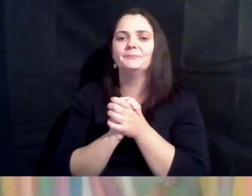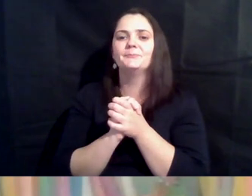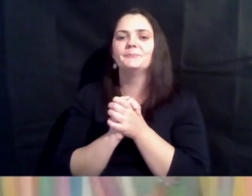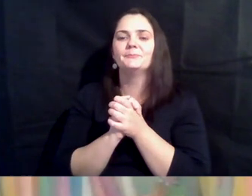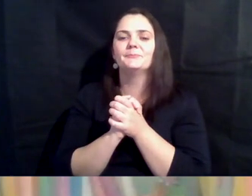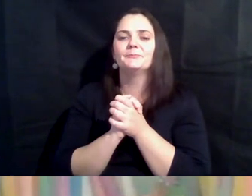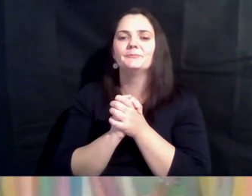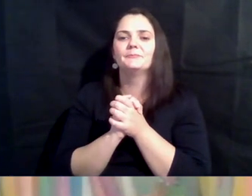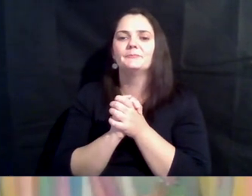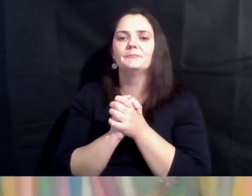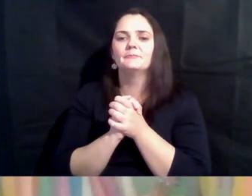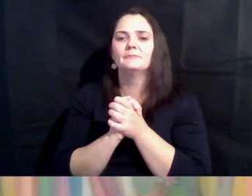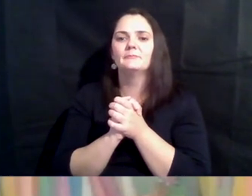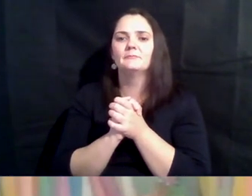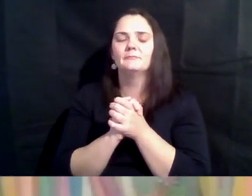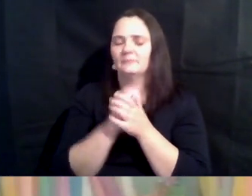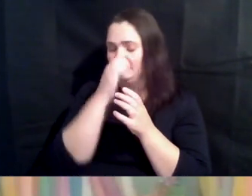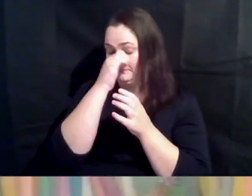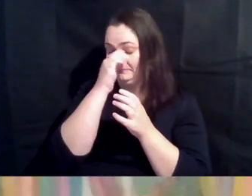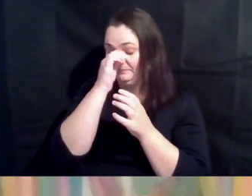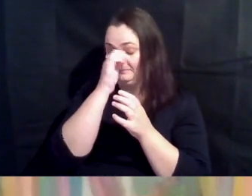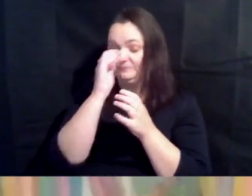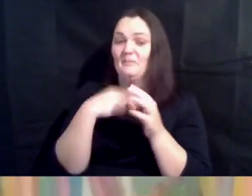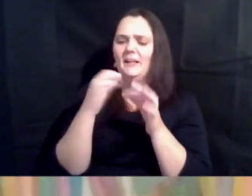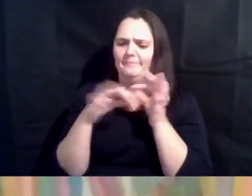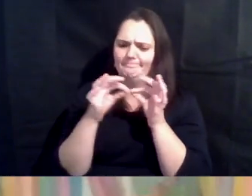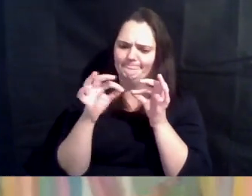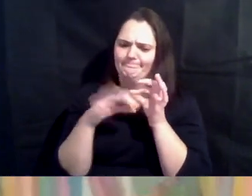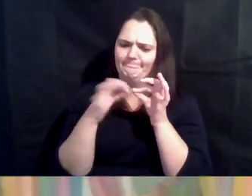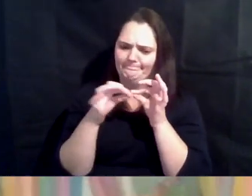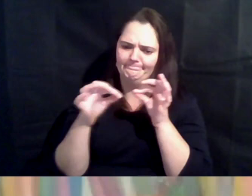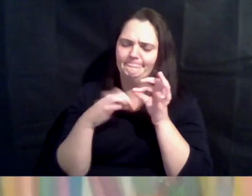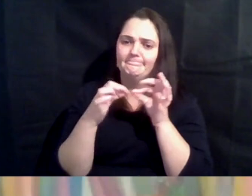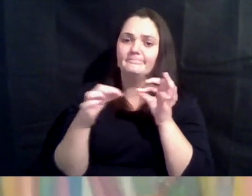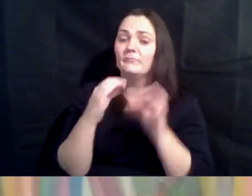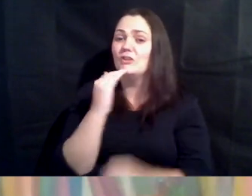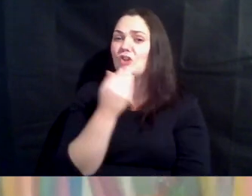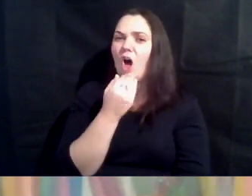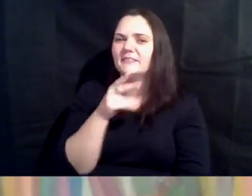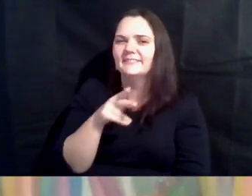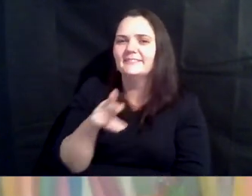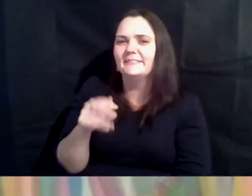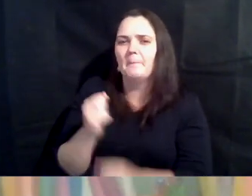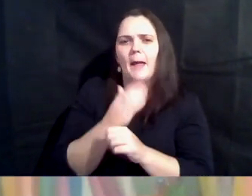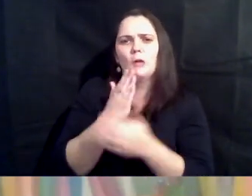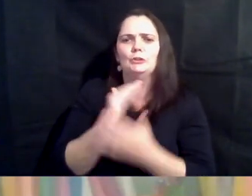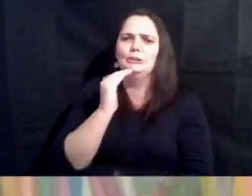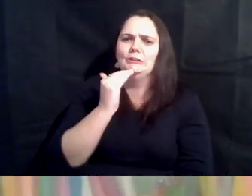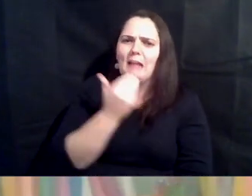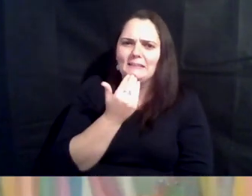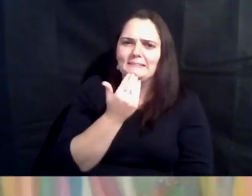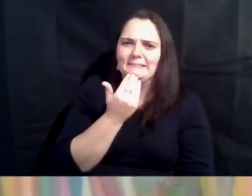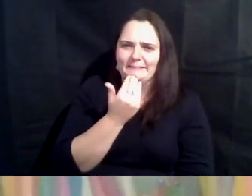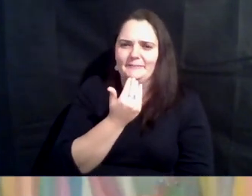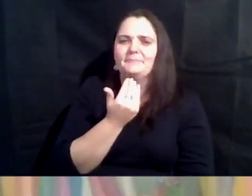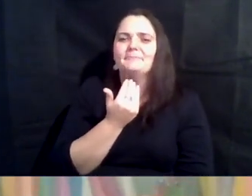And I just tie that knot about like 7 times so that it's like a really secure little knot. So